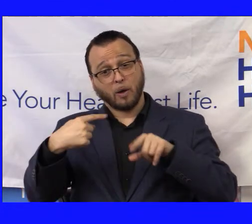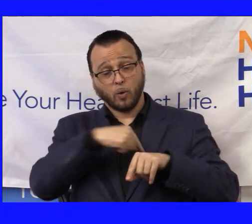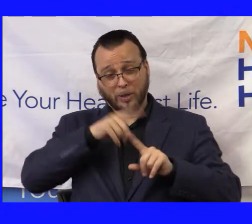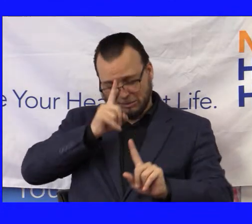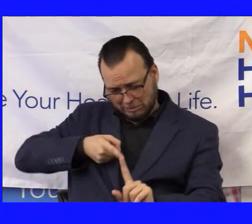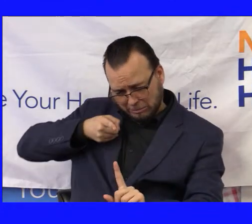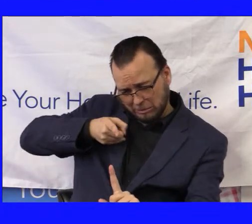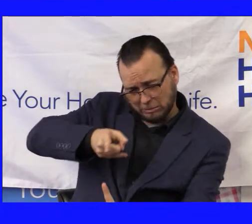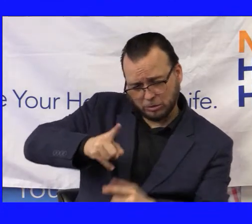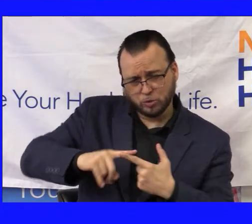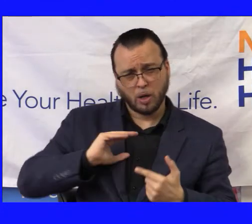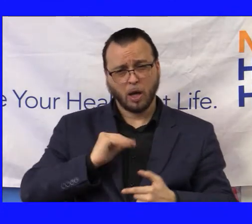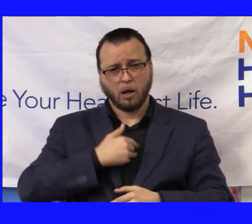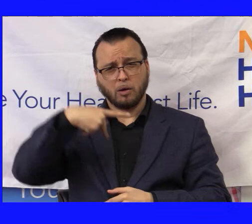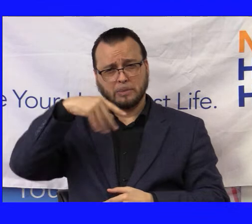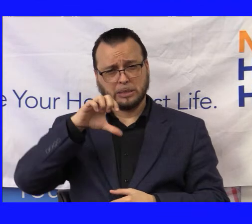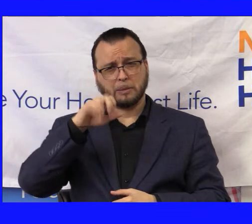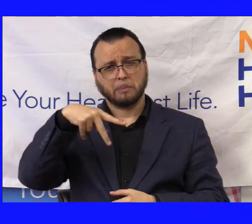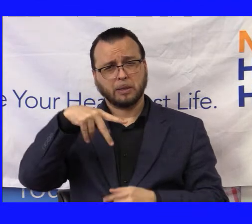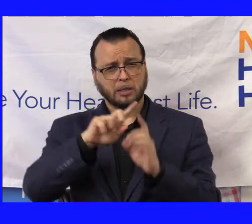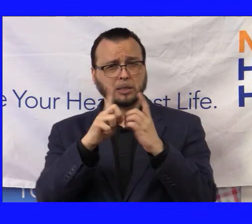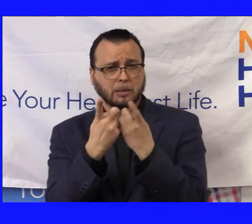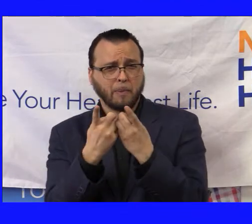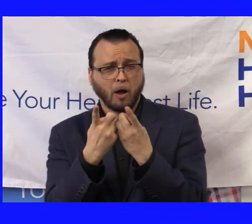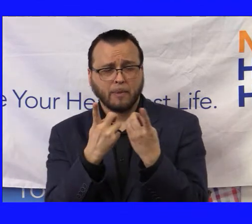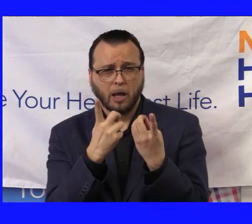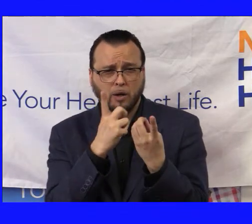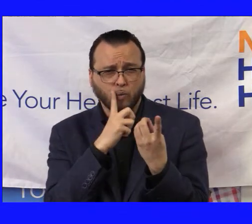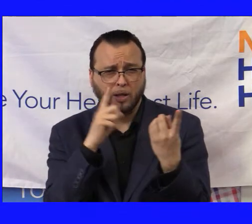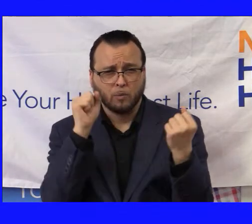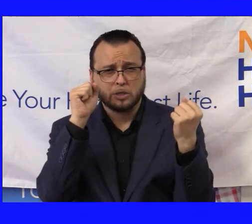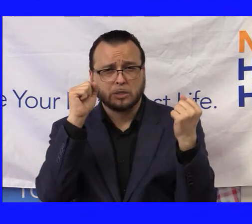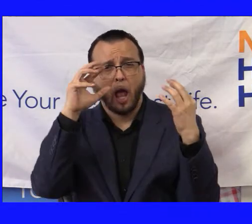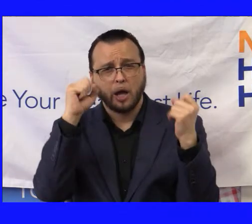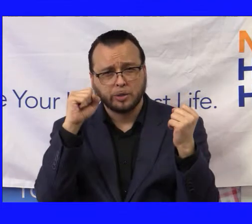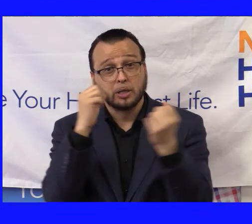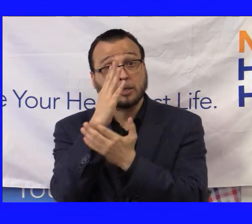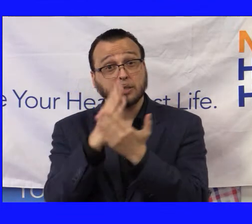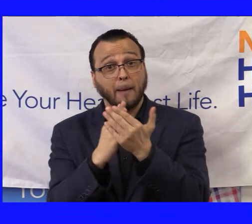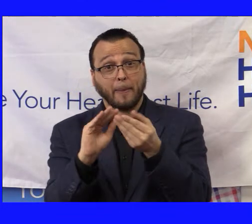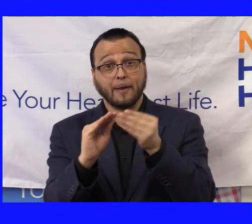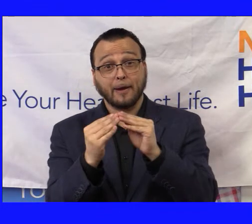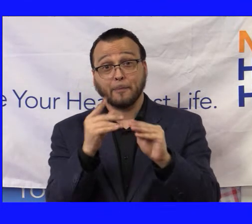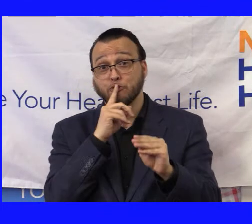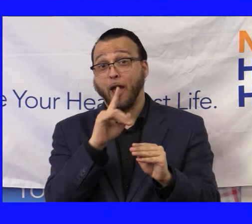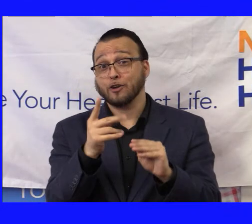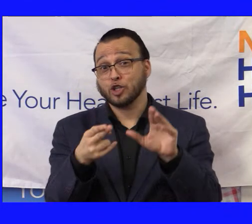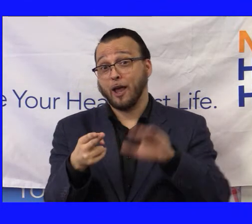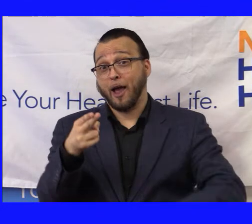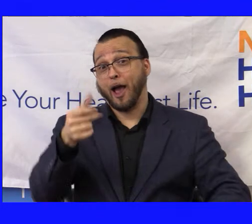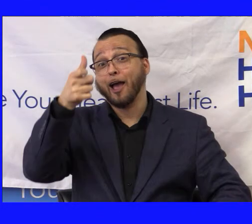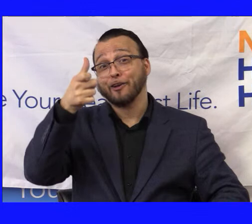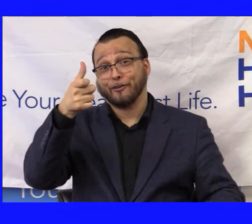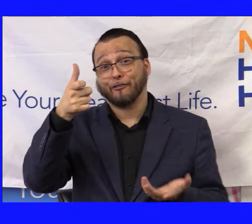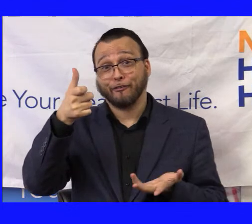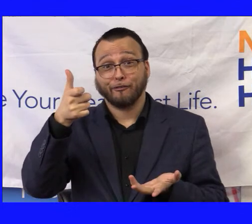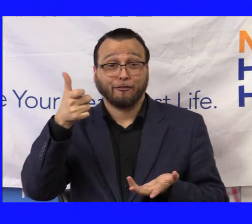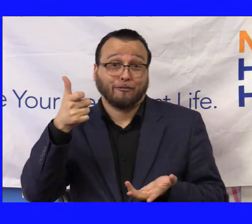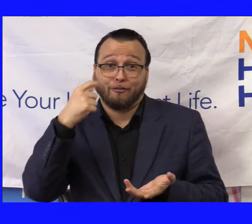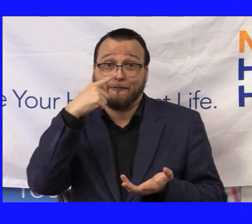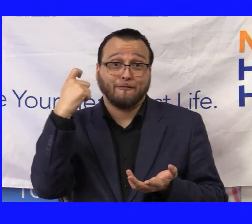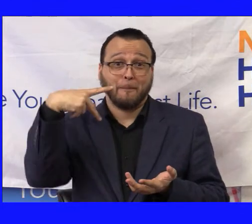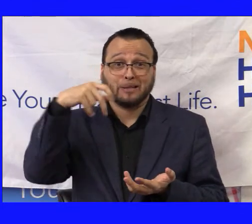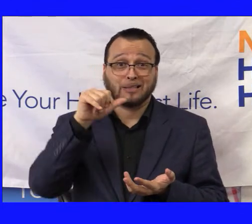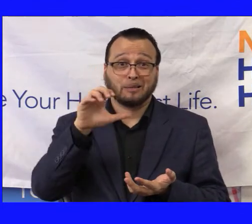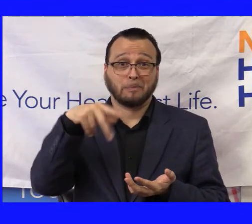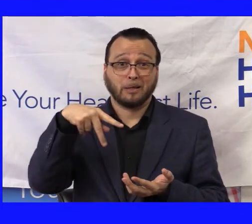primary care departments, and it was just astounding. Some of the numbers are actually higher by primary care